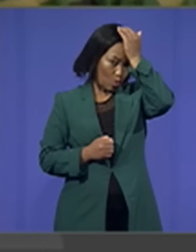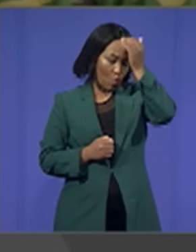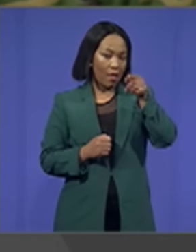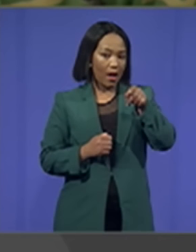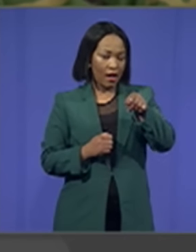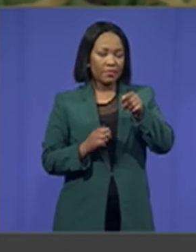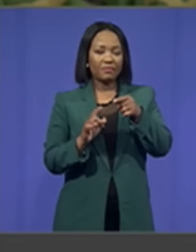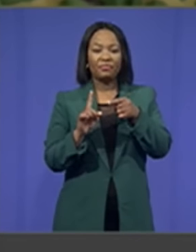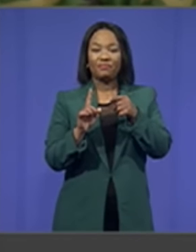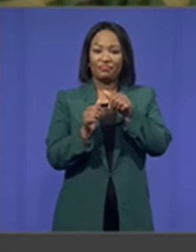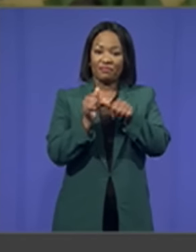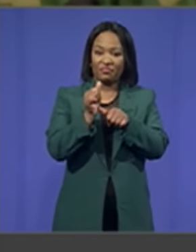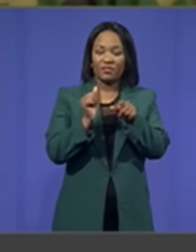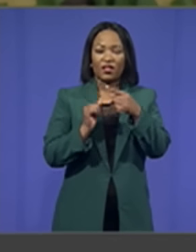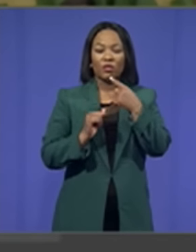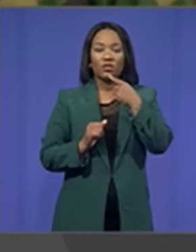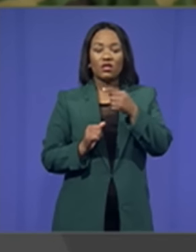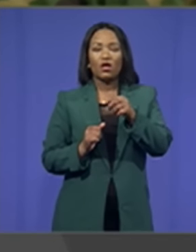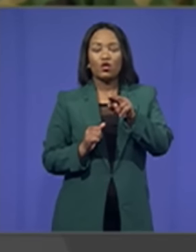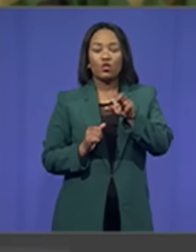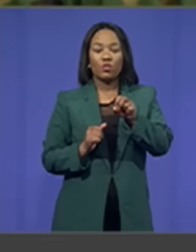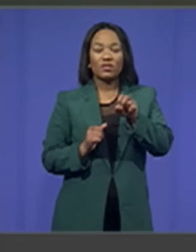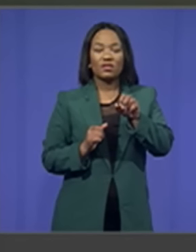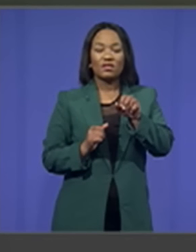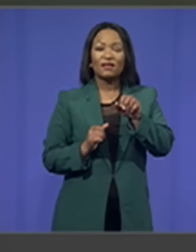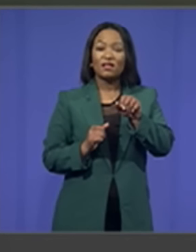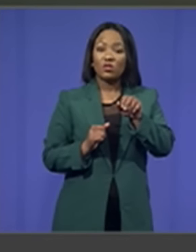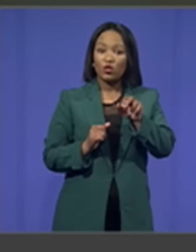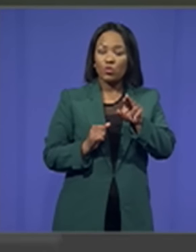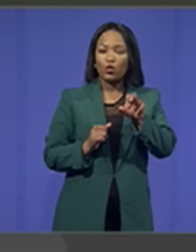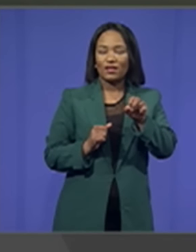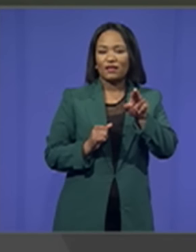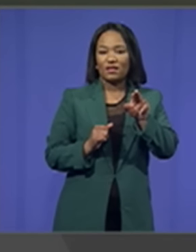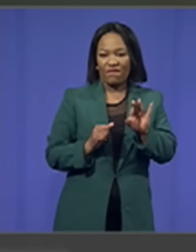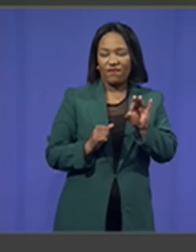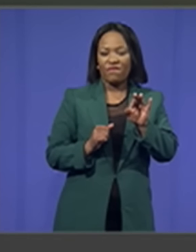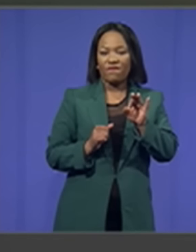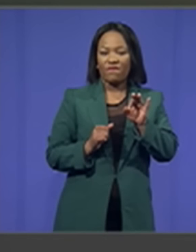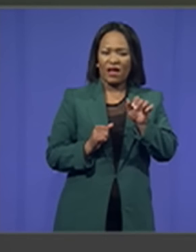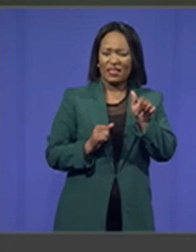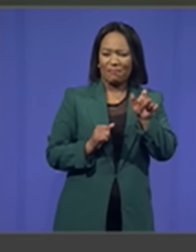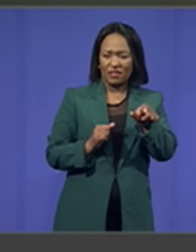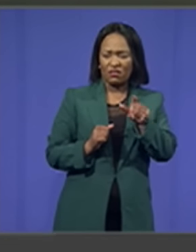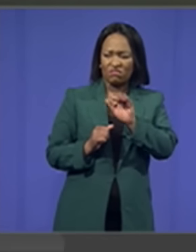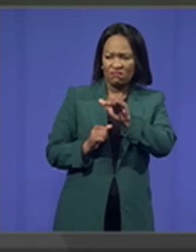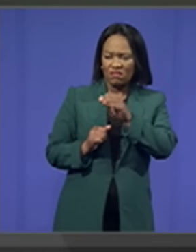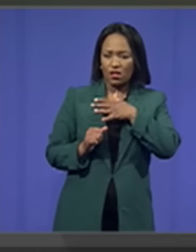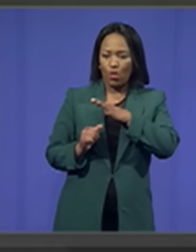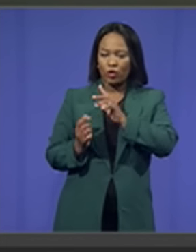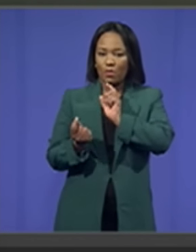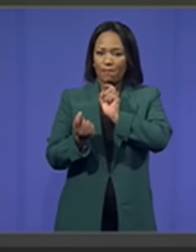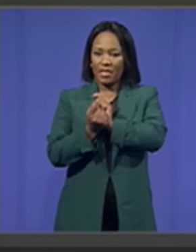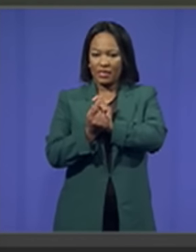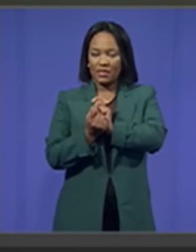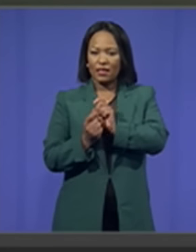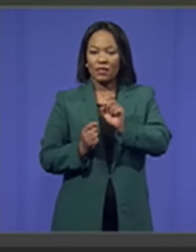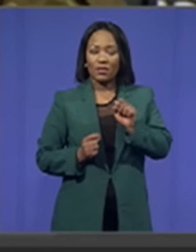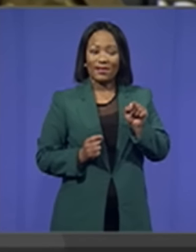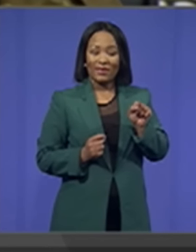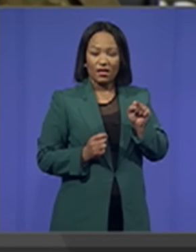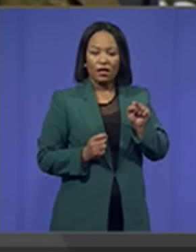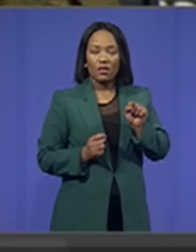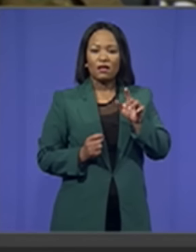babedi ba bitswang ka hore ke Yusuf Kajili Imran ba batla ho kopana le yena. Shongwe o re nakong ya kopano eo Kajili Imran ba